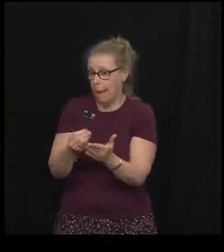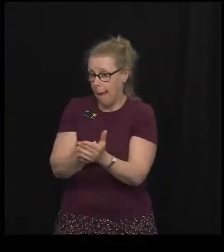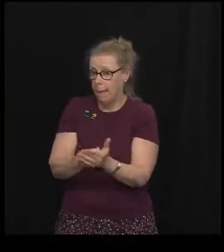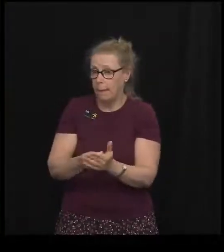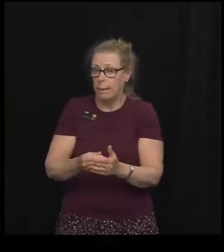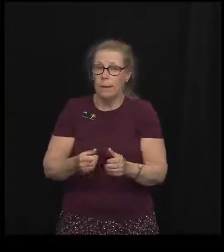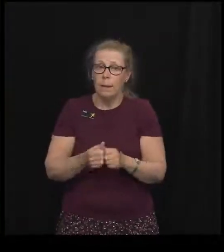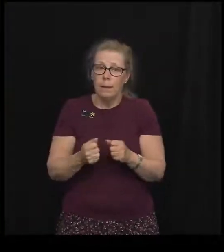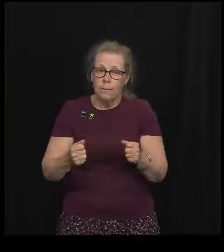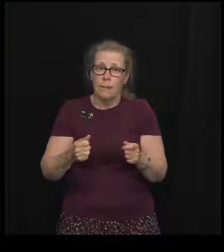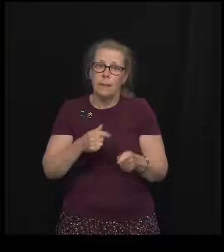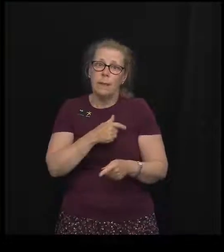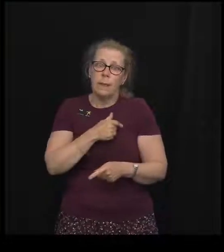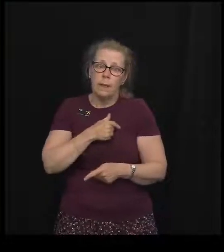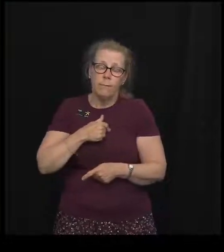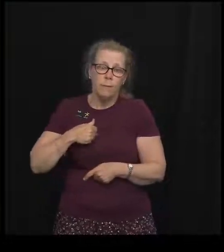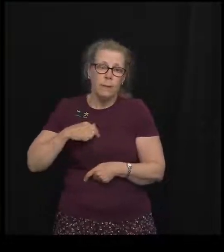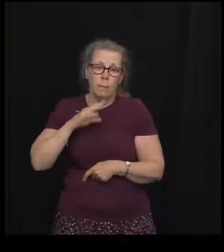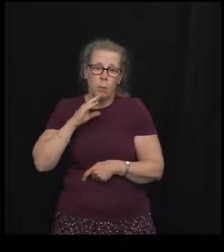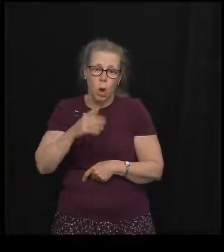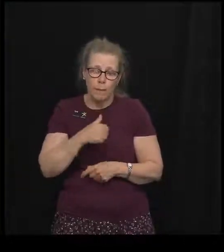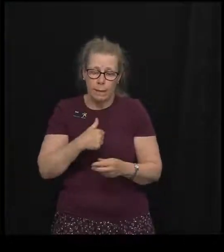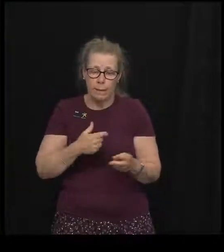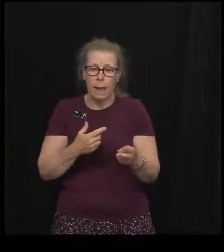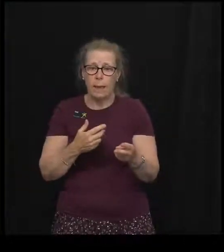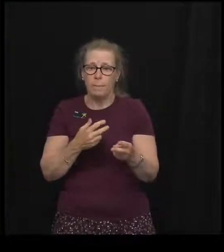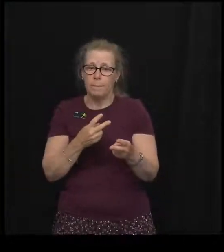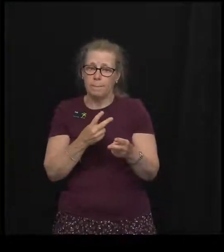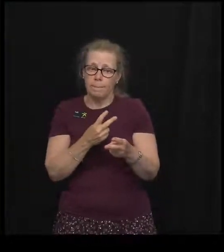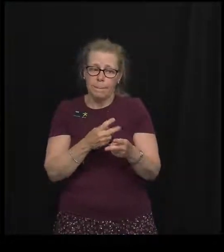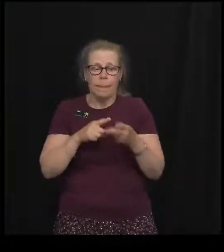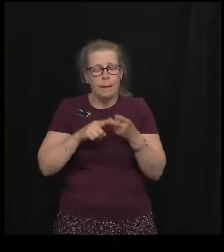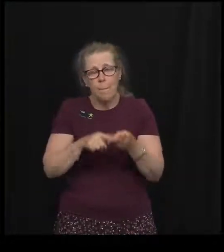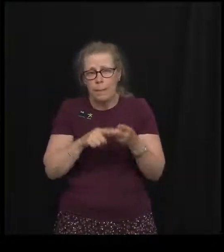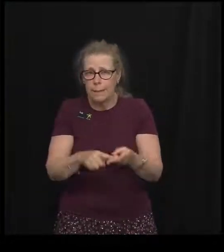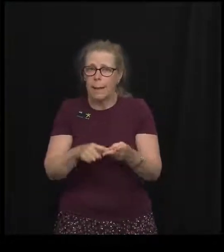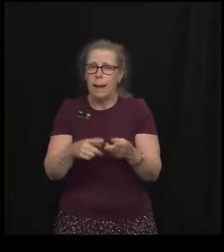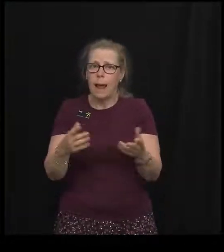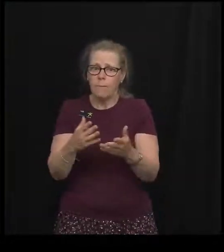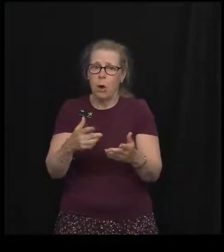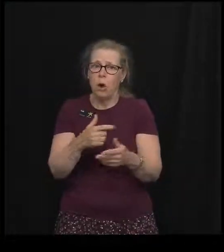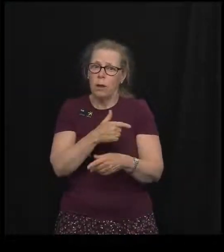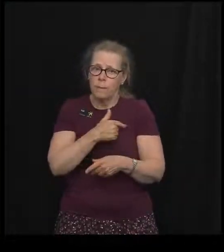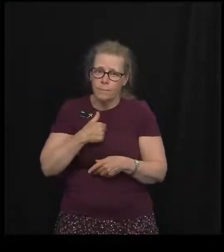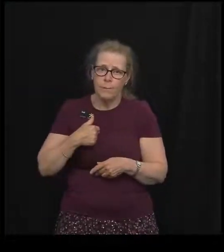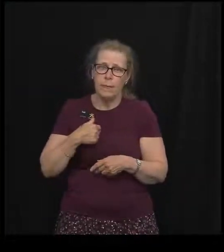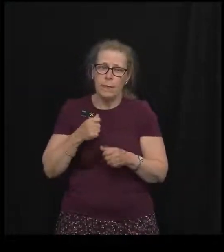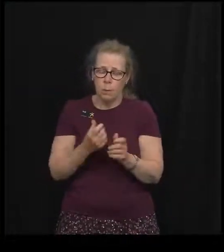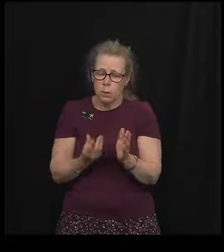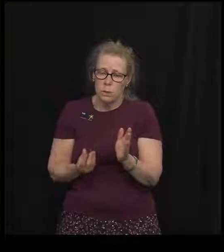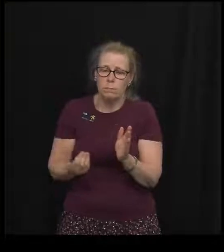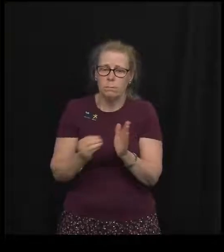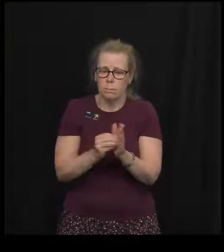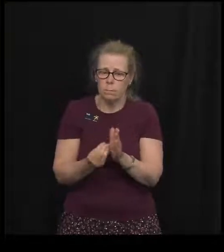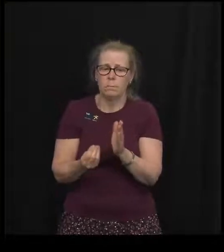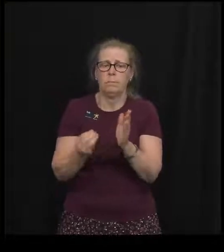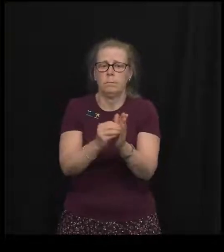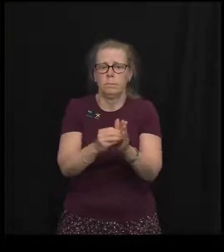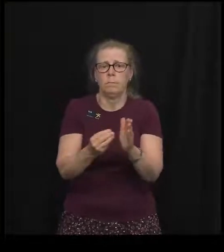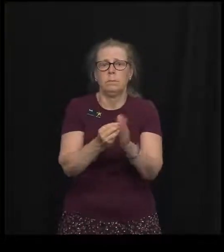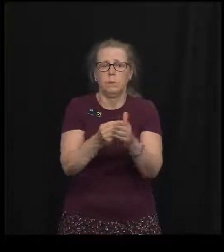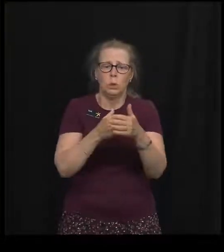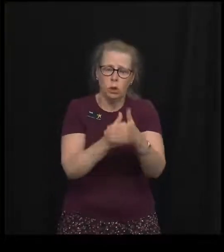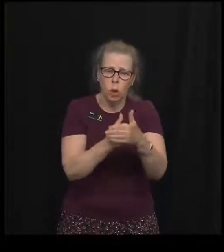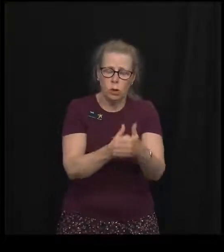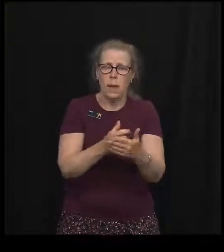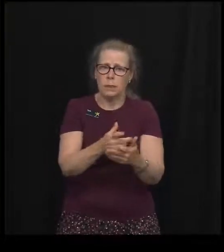architecture. We don't want to duplicate what's already out there. It needs to be complementary, and it needs to add to it so we can drive progress in terms of that.